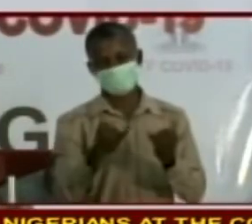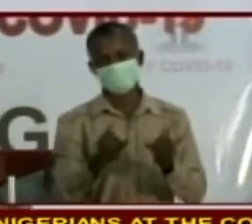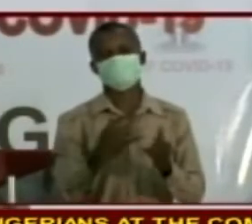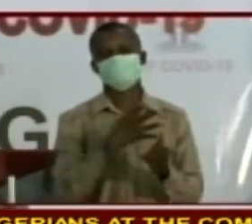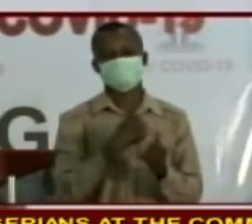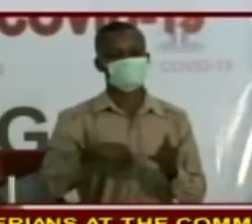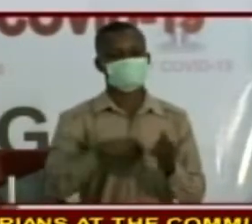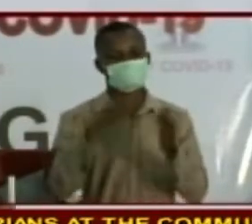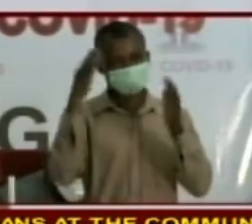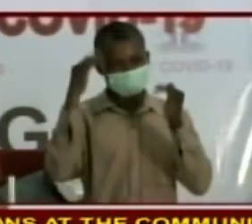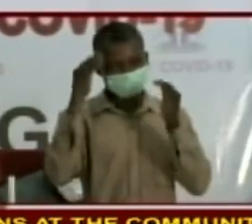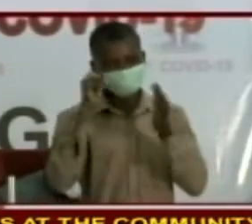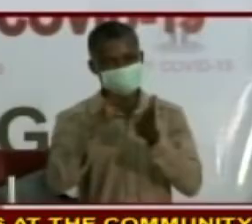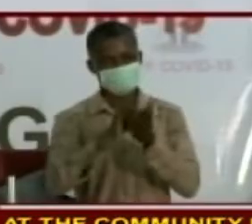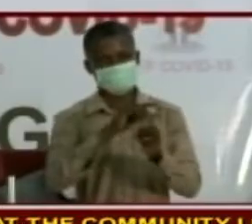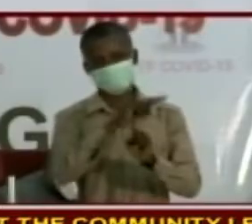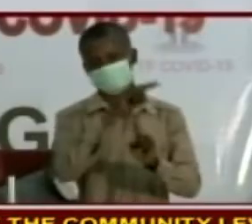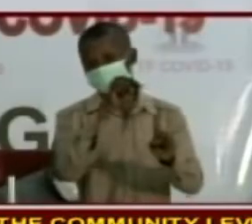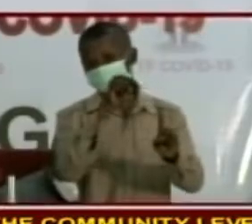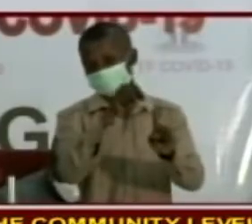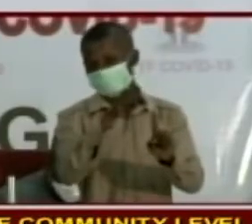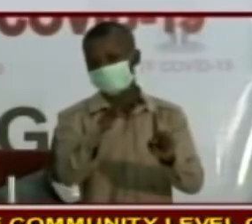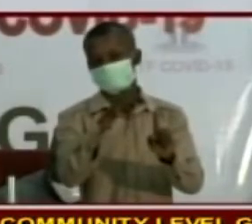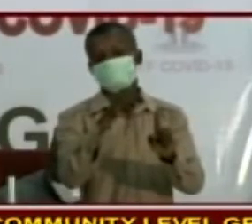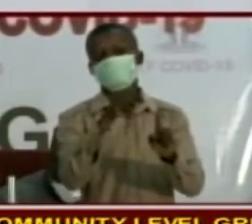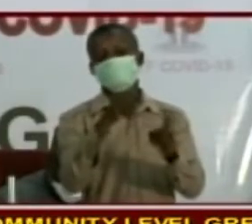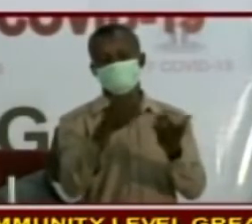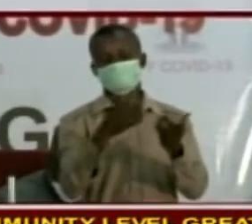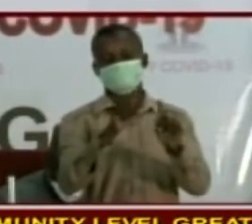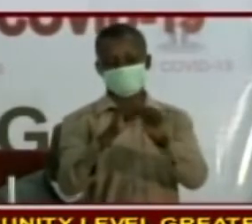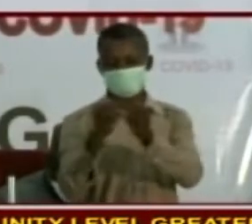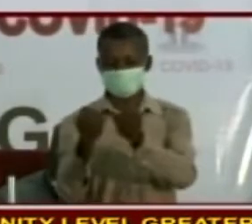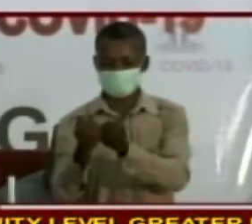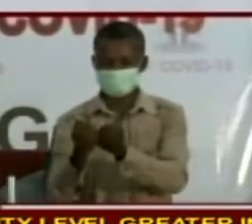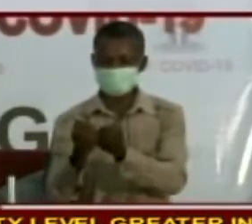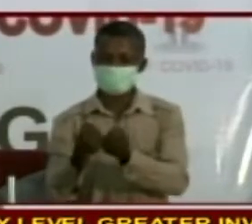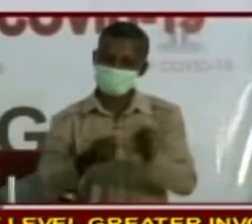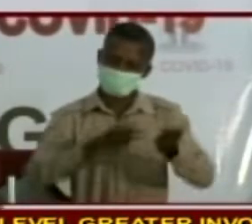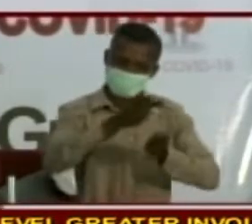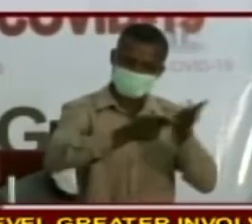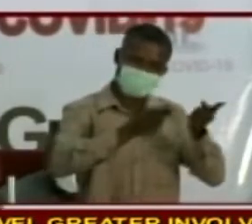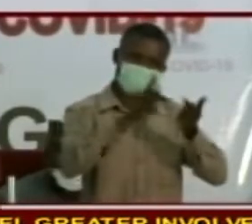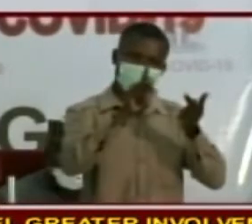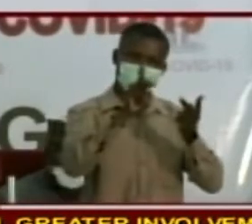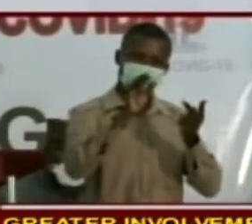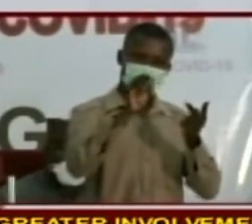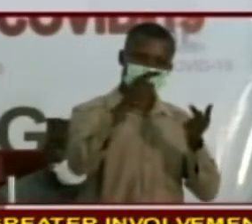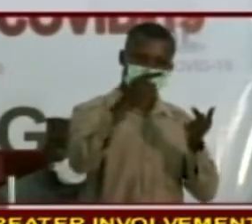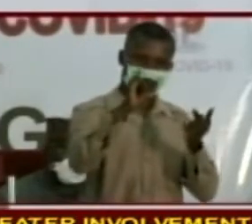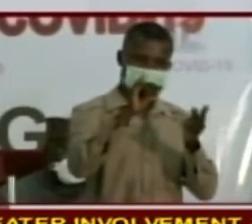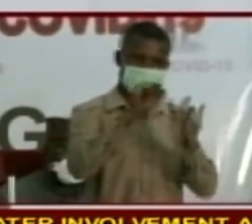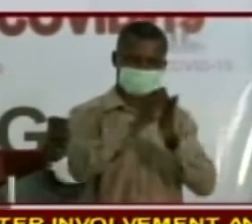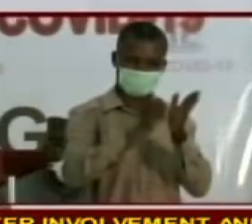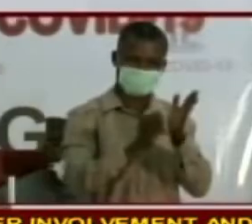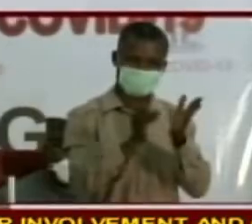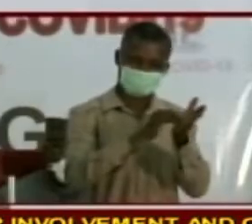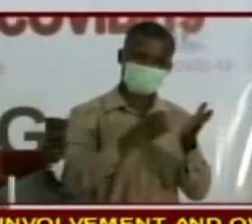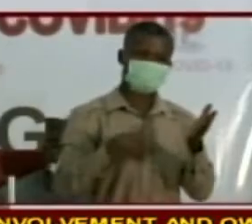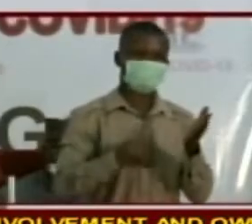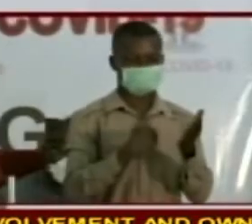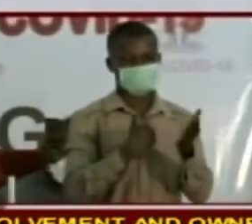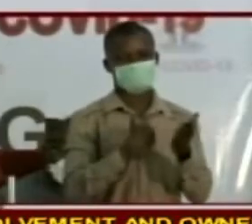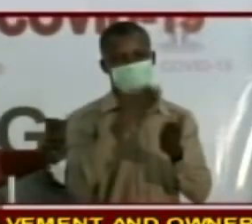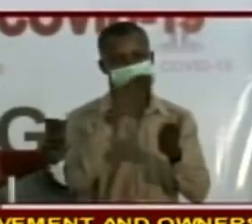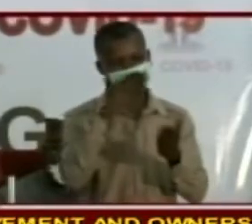hoping that when the team visits Kogi, we will have a